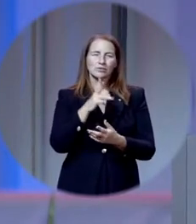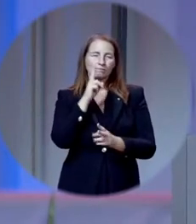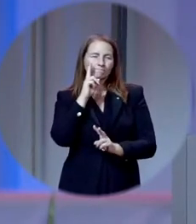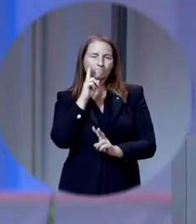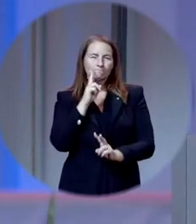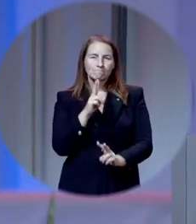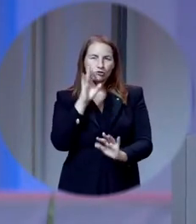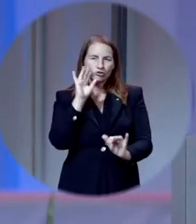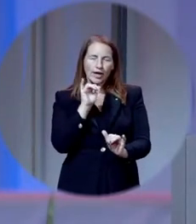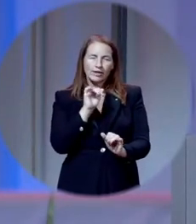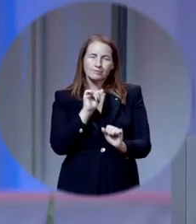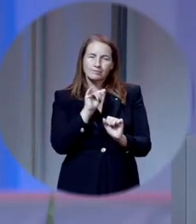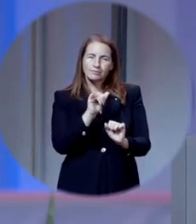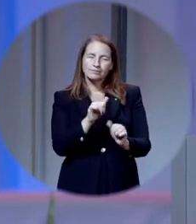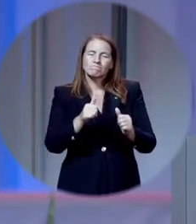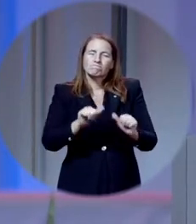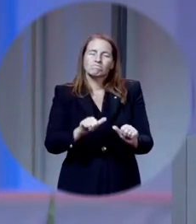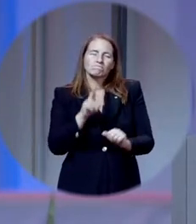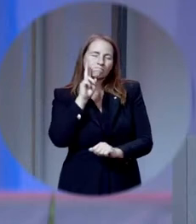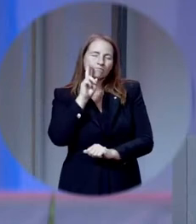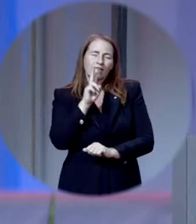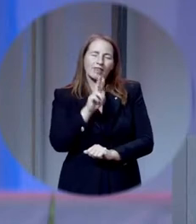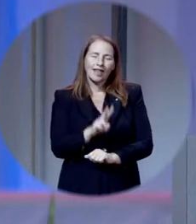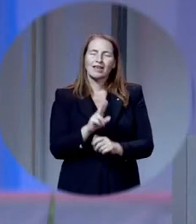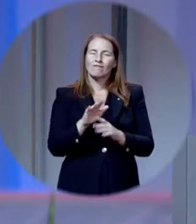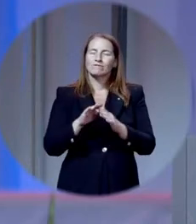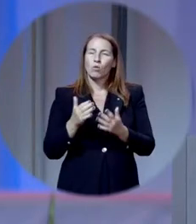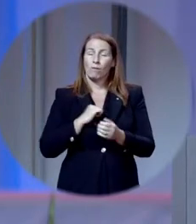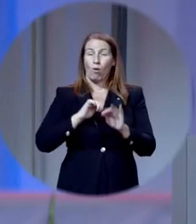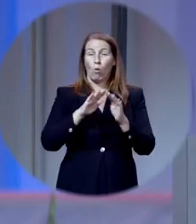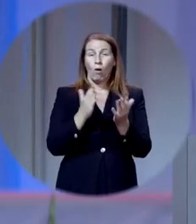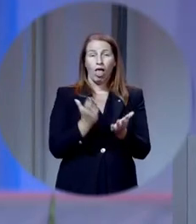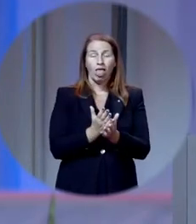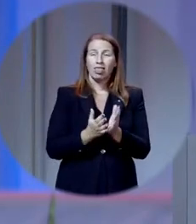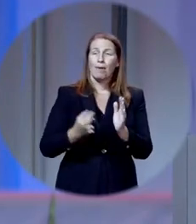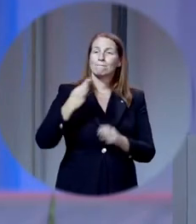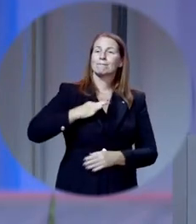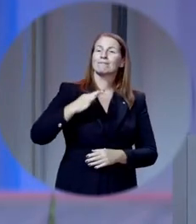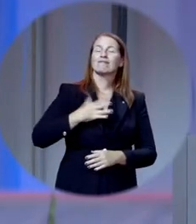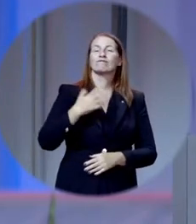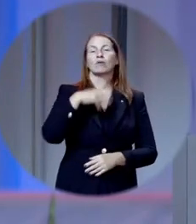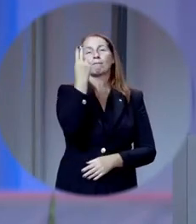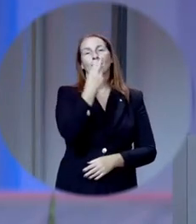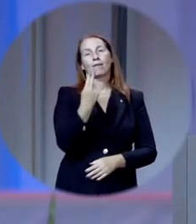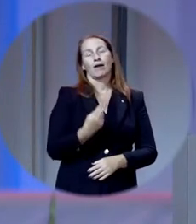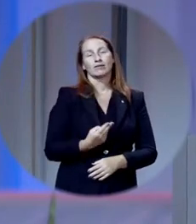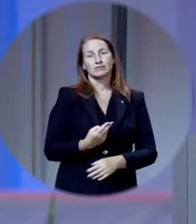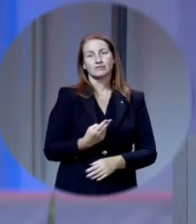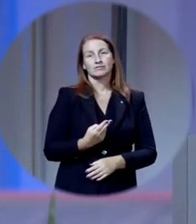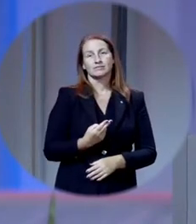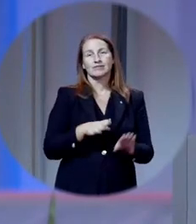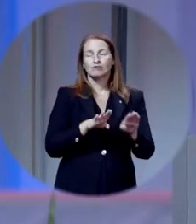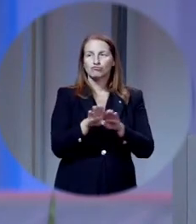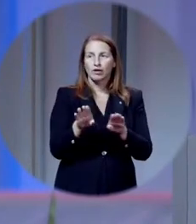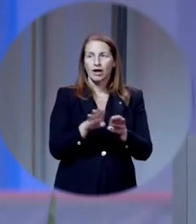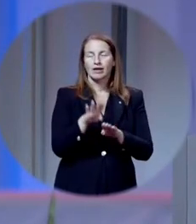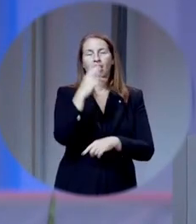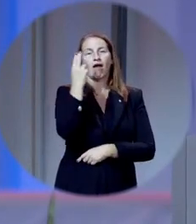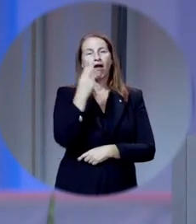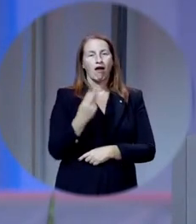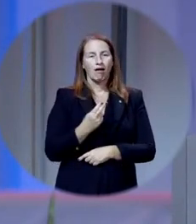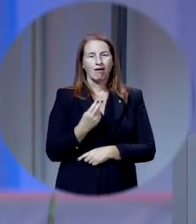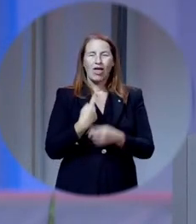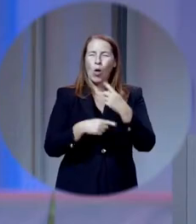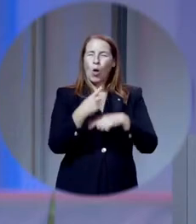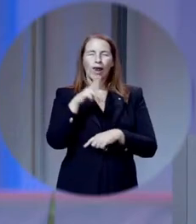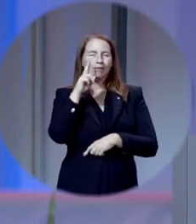and form in our world benefits from a training in some way in the arts. And as well as aesthetics, we should push